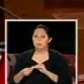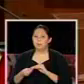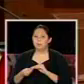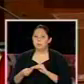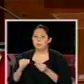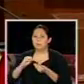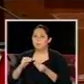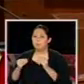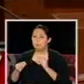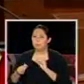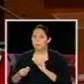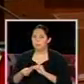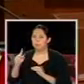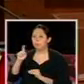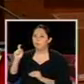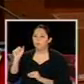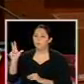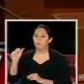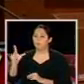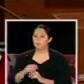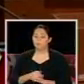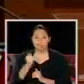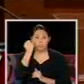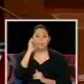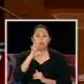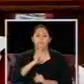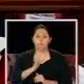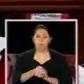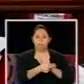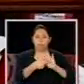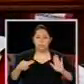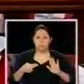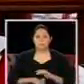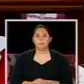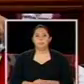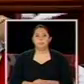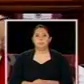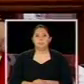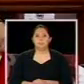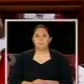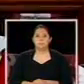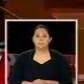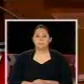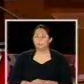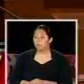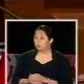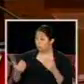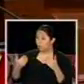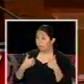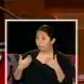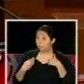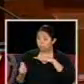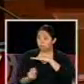Mark it accordingly. 13. Mark it accordingly. Do you have copies of the referring to the